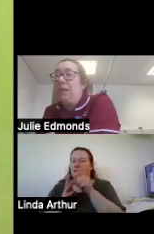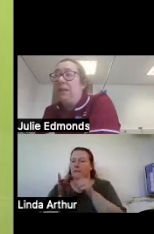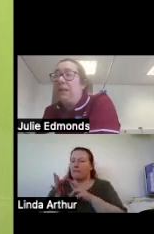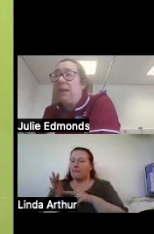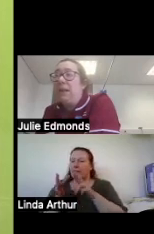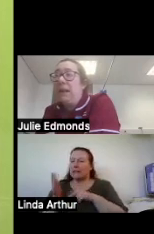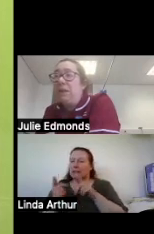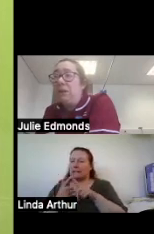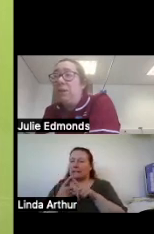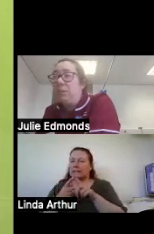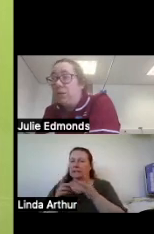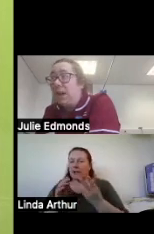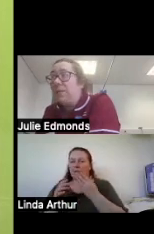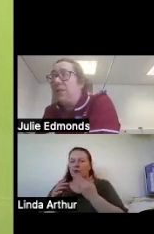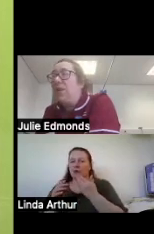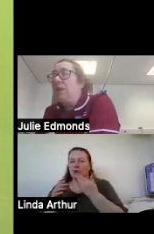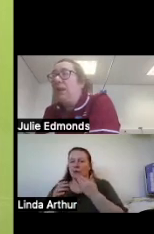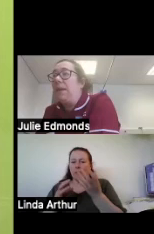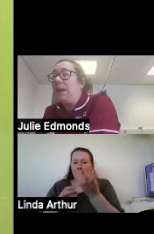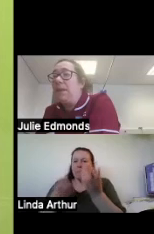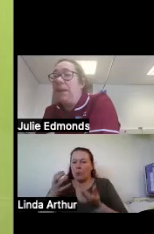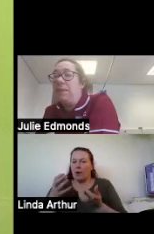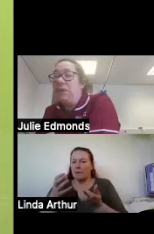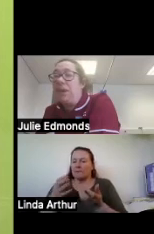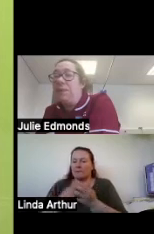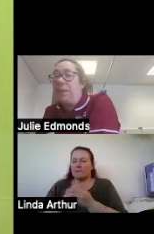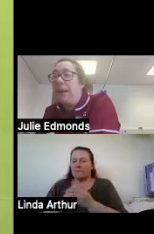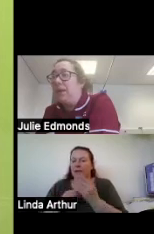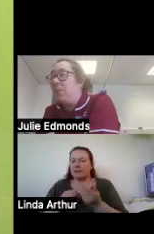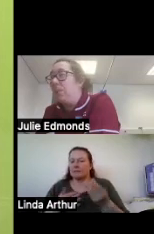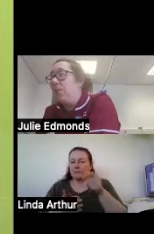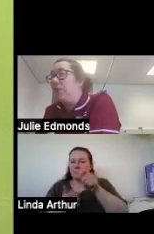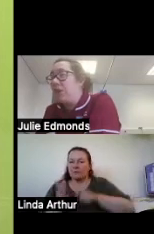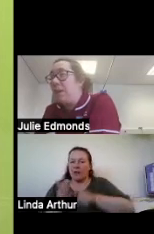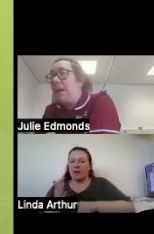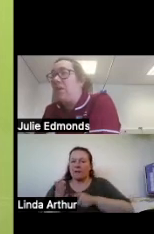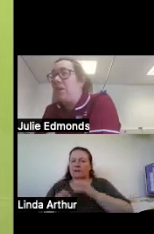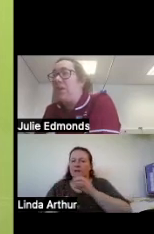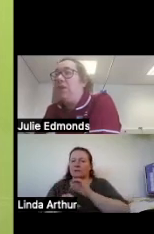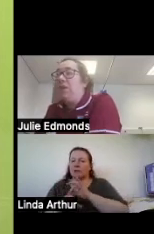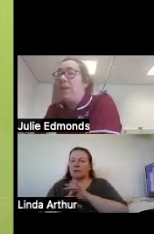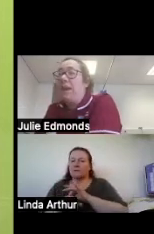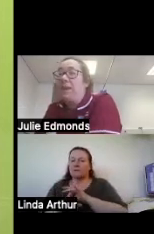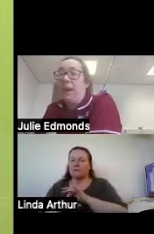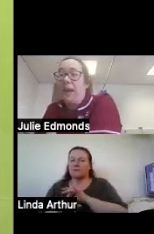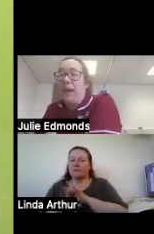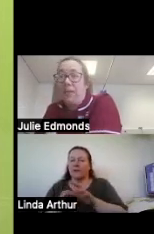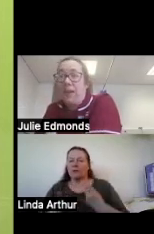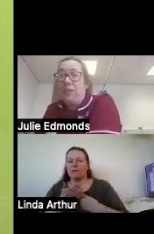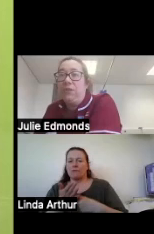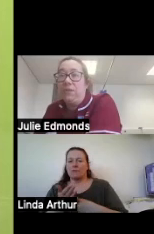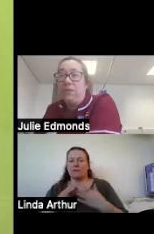be put in. It can be used with prolapse now, but it can be prescribed by your GP or recommended by